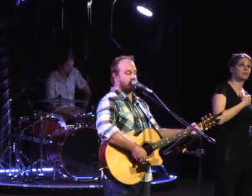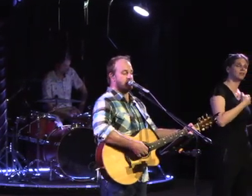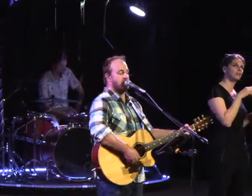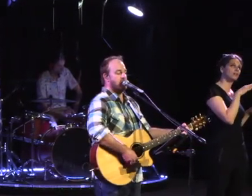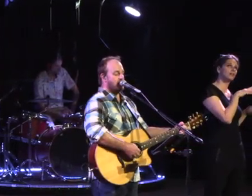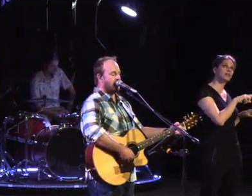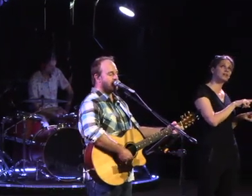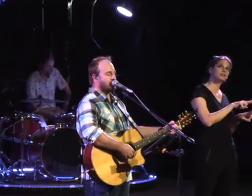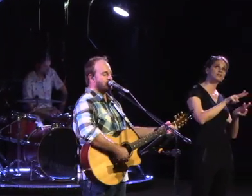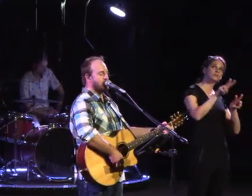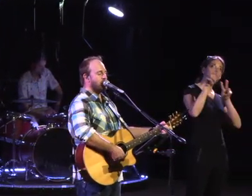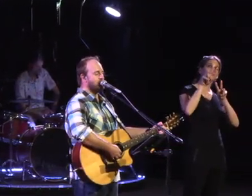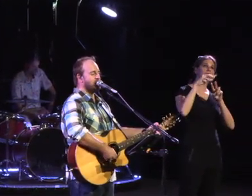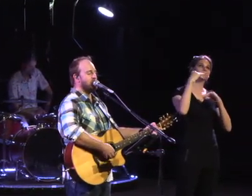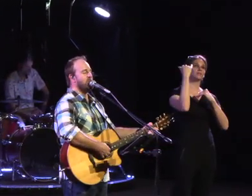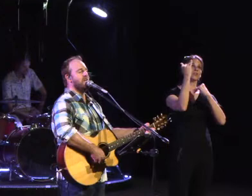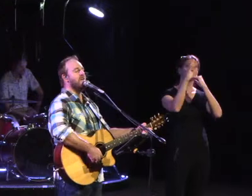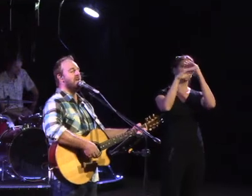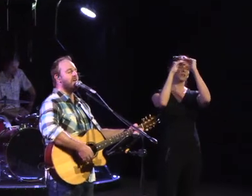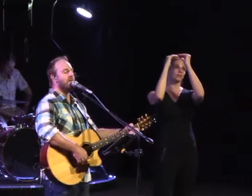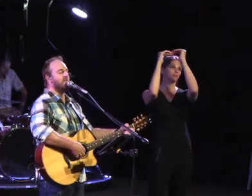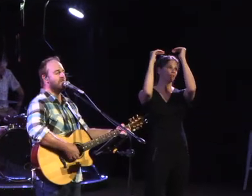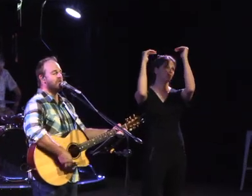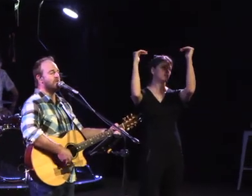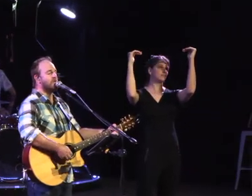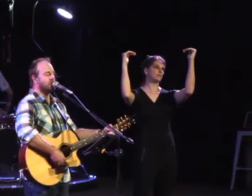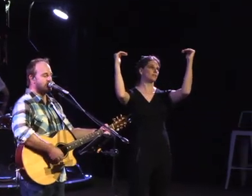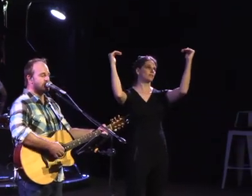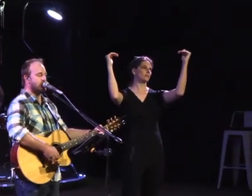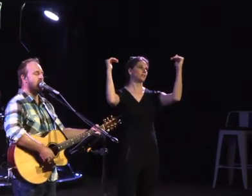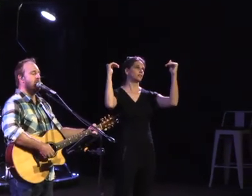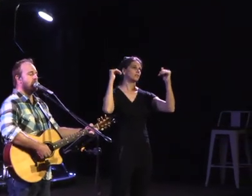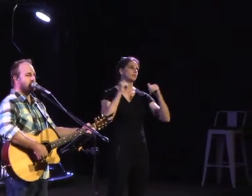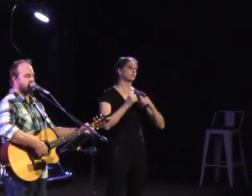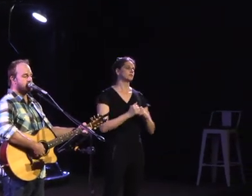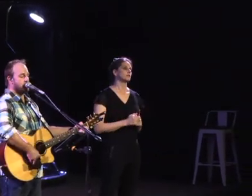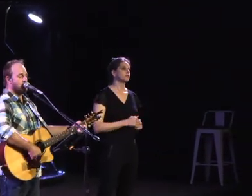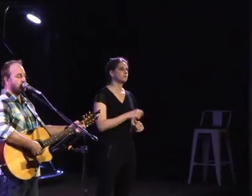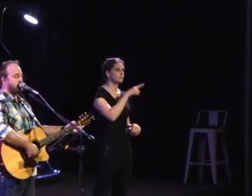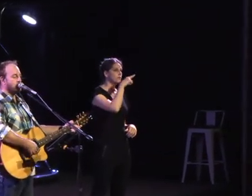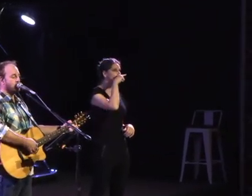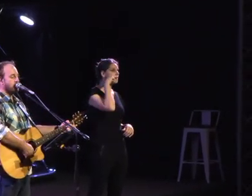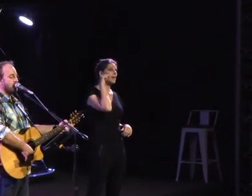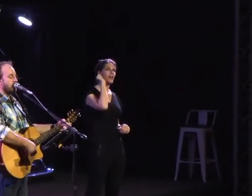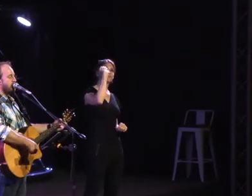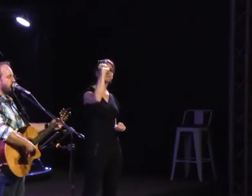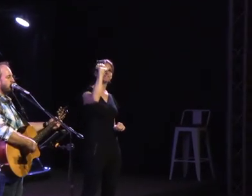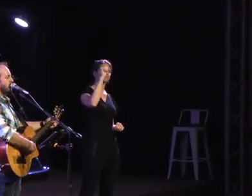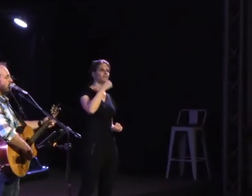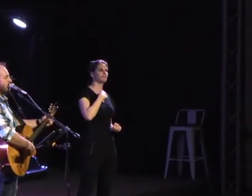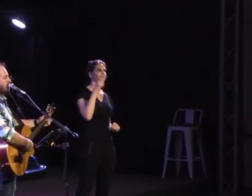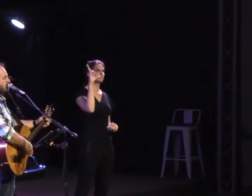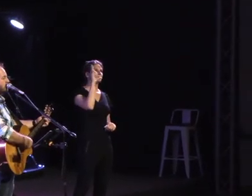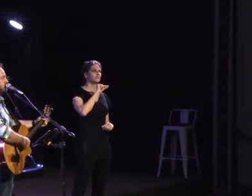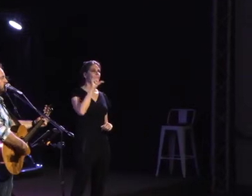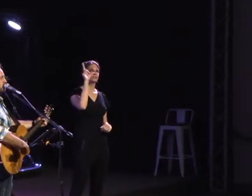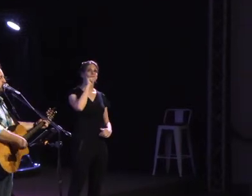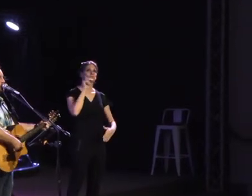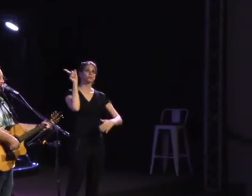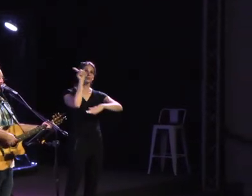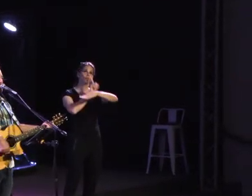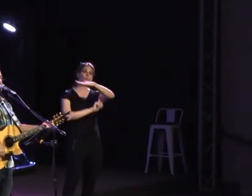desperation I turned to heaven and spoke your name